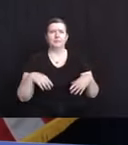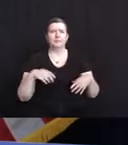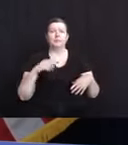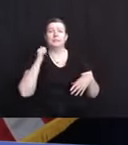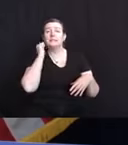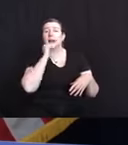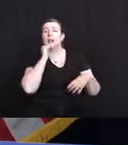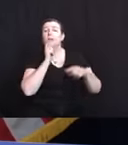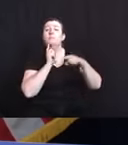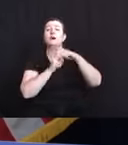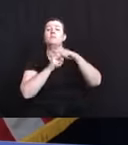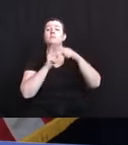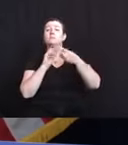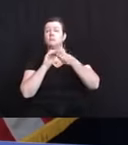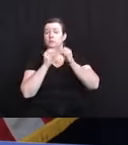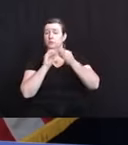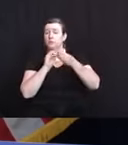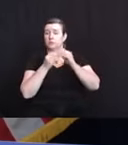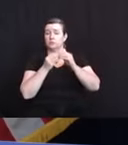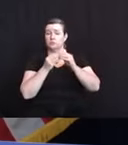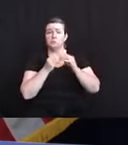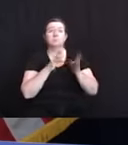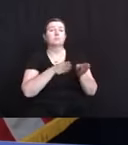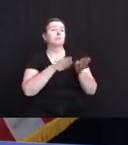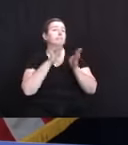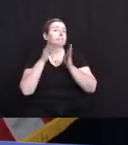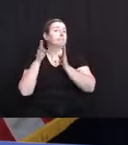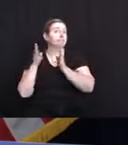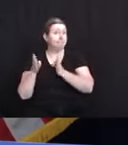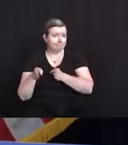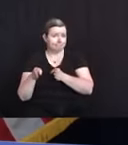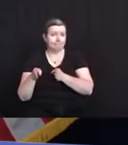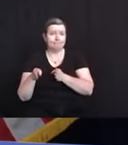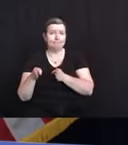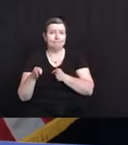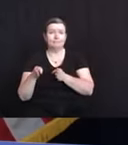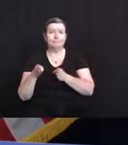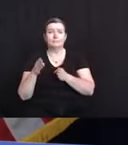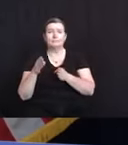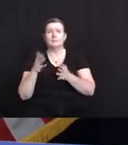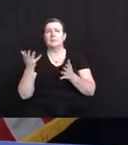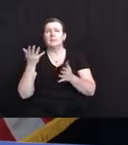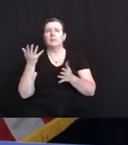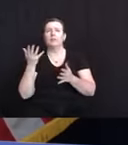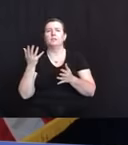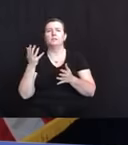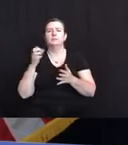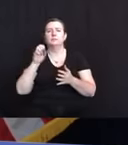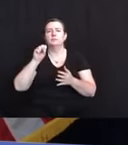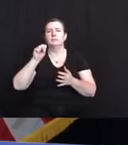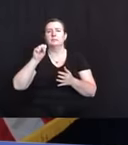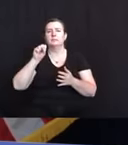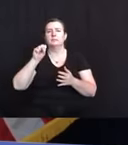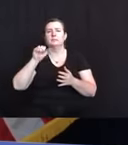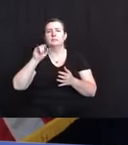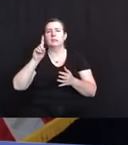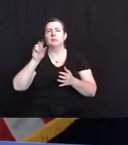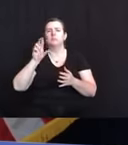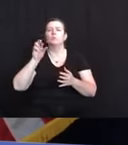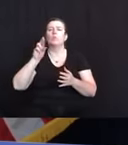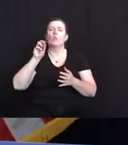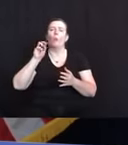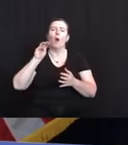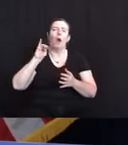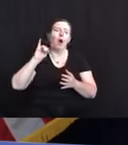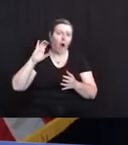at syndromic surveillance data. That's data that we get from emergency departments for